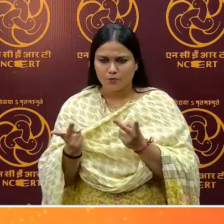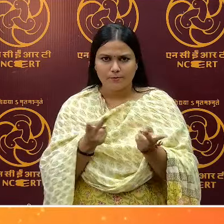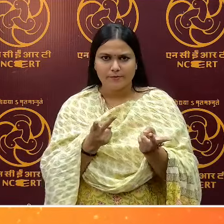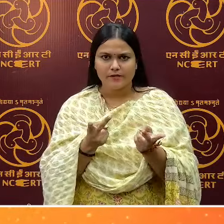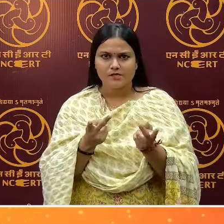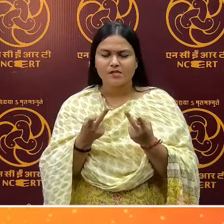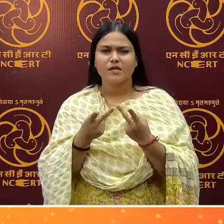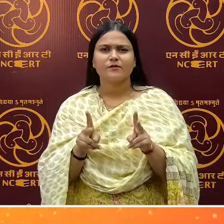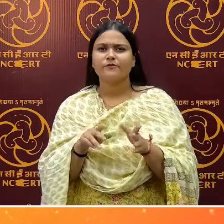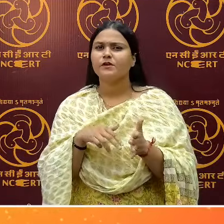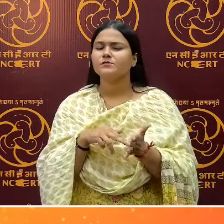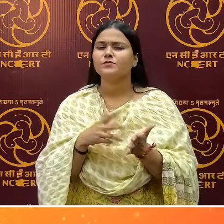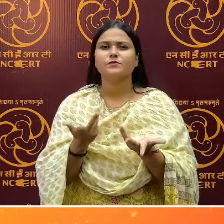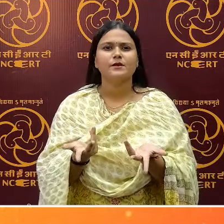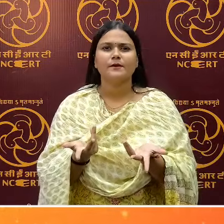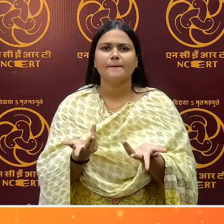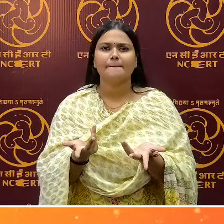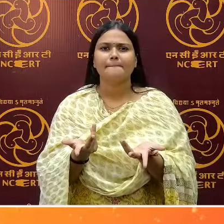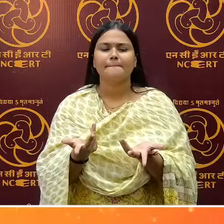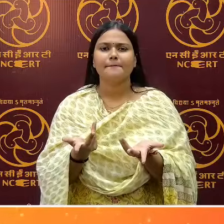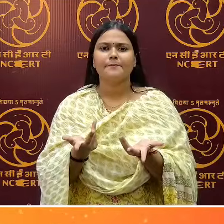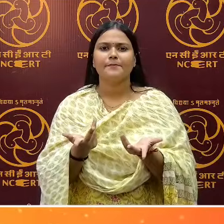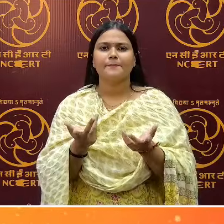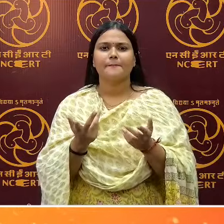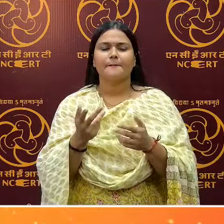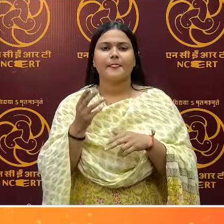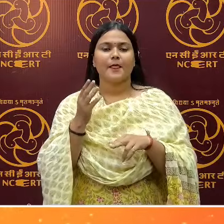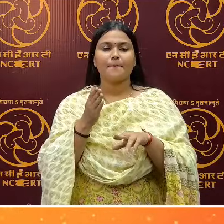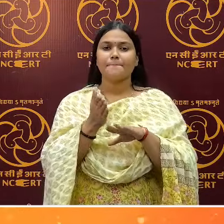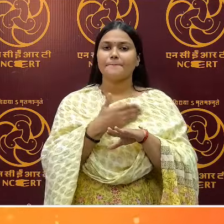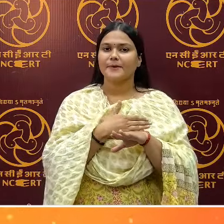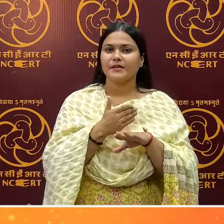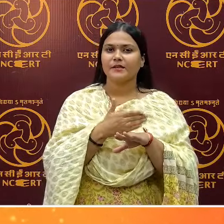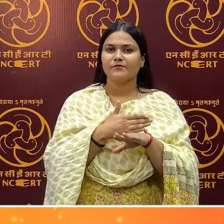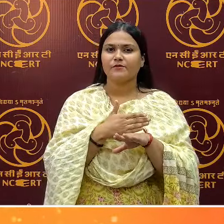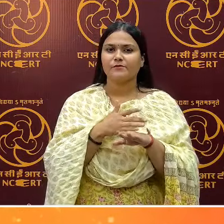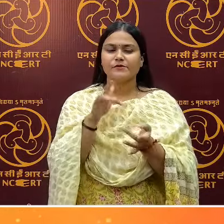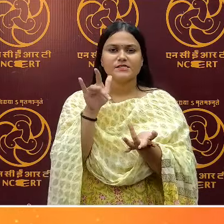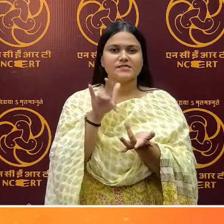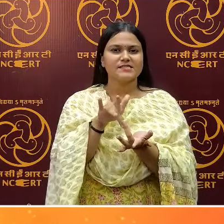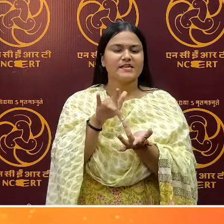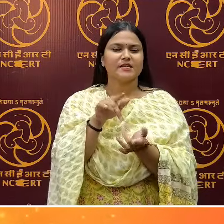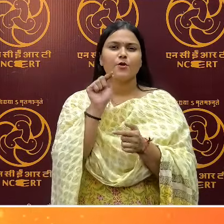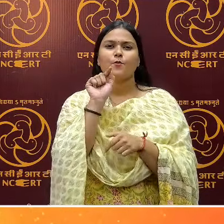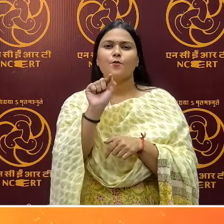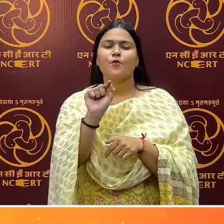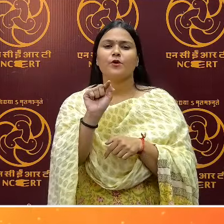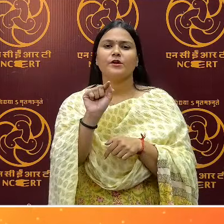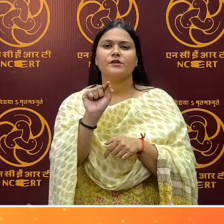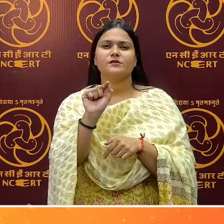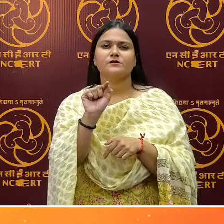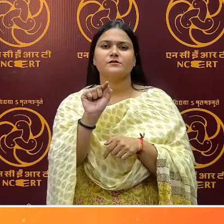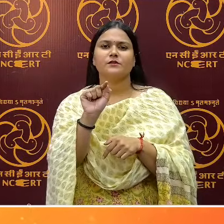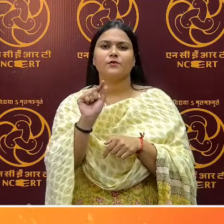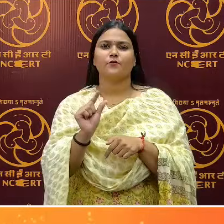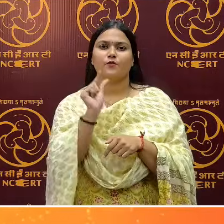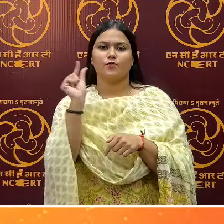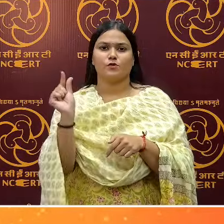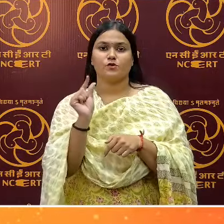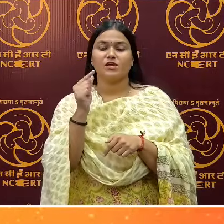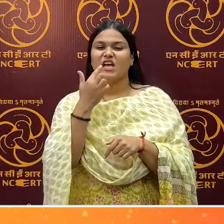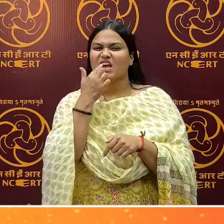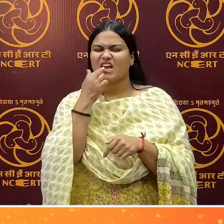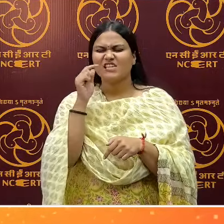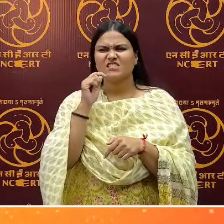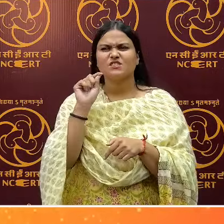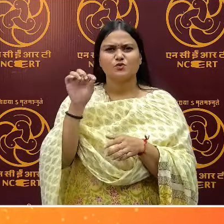and the earlier spinner that you see? In the earlier one, the center point was used with the toothpick,